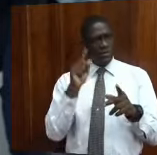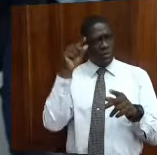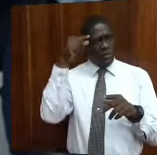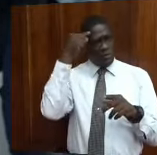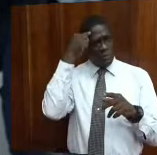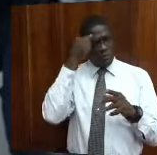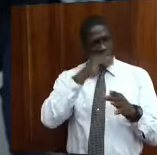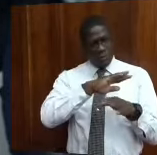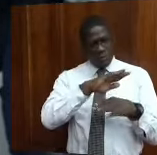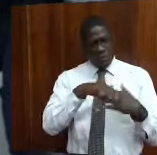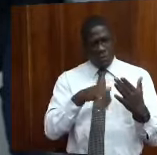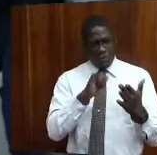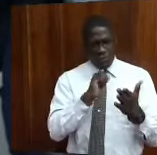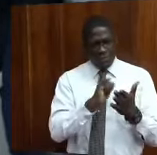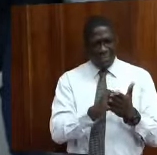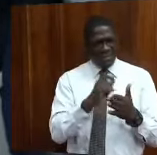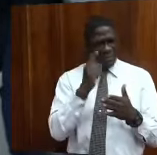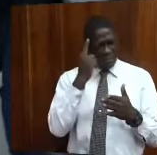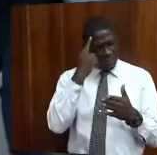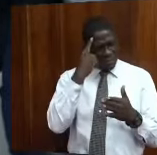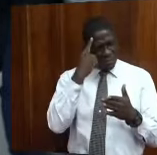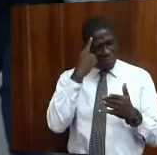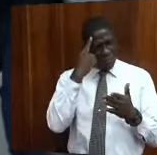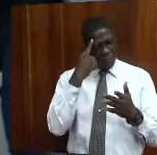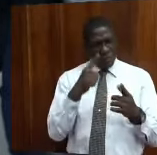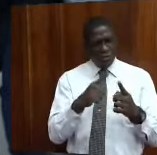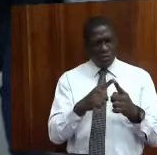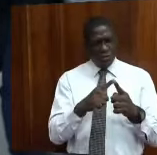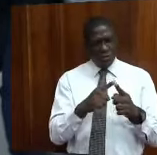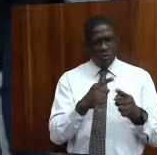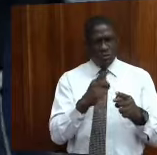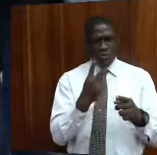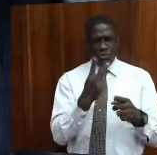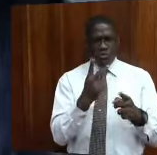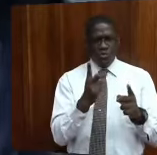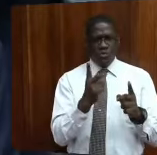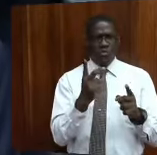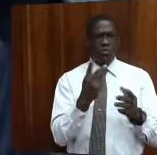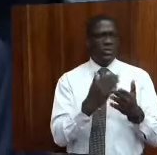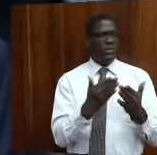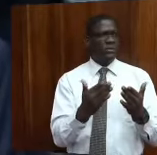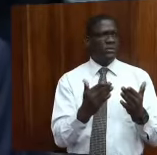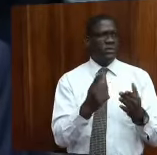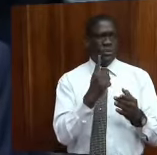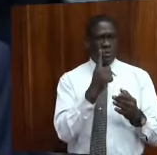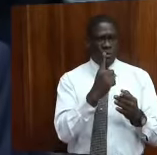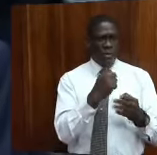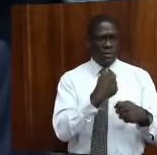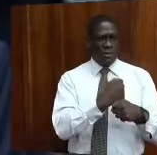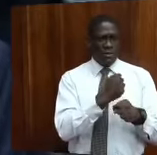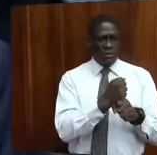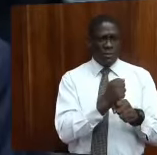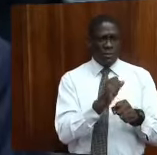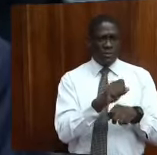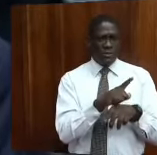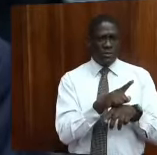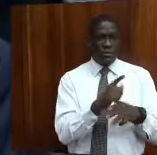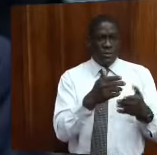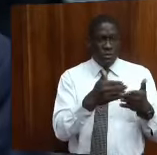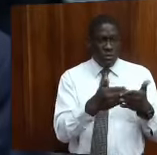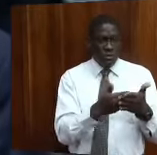been deliberately conceptualized to achieve two related purposes. They are intended to modernize and transform our society